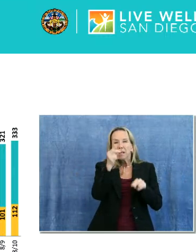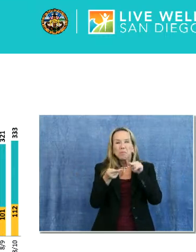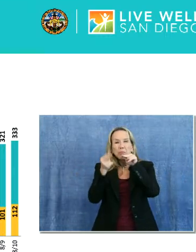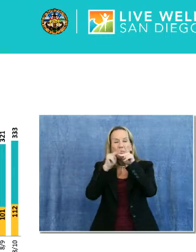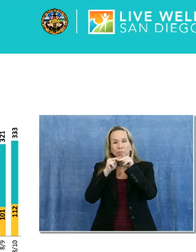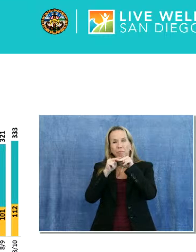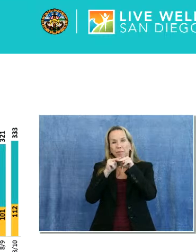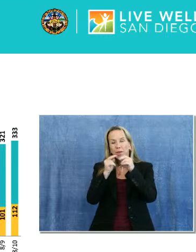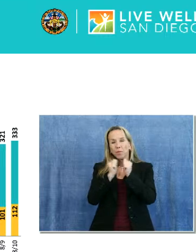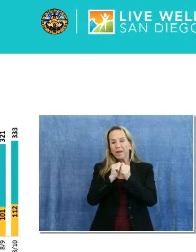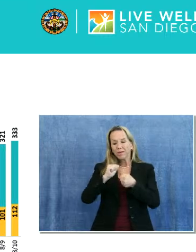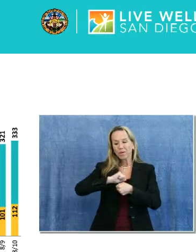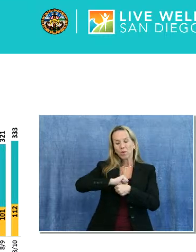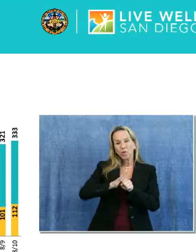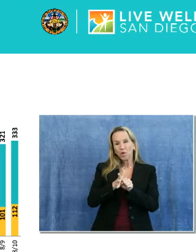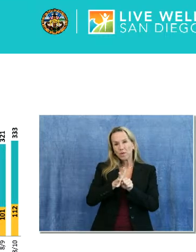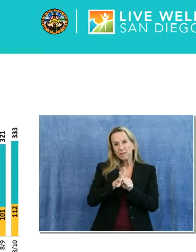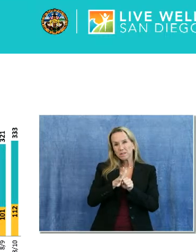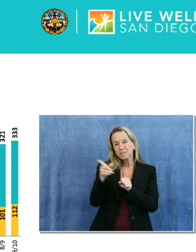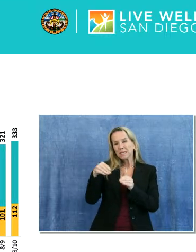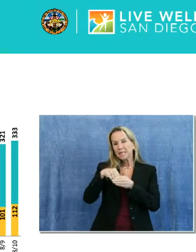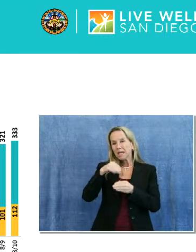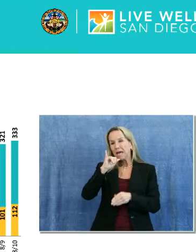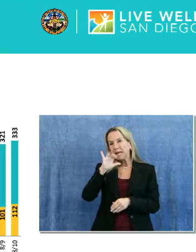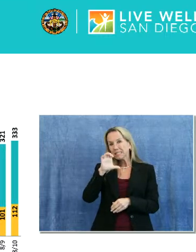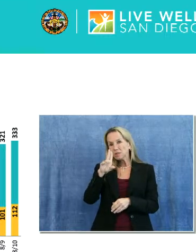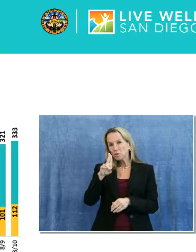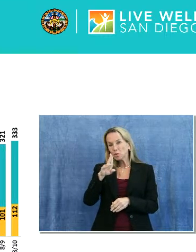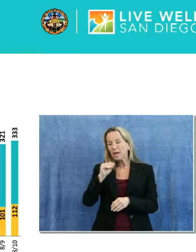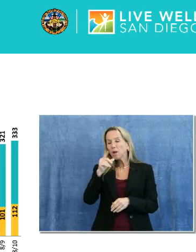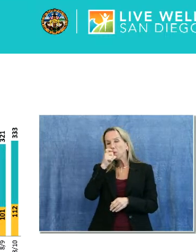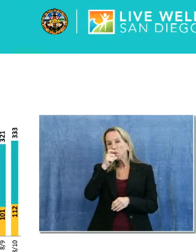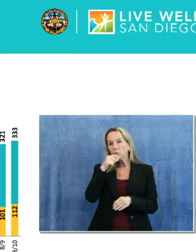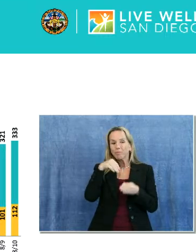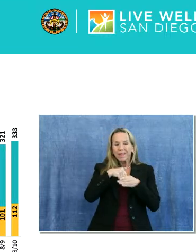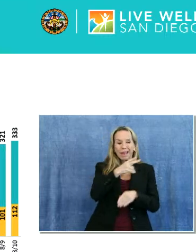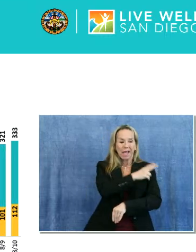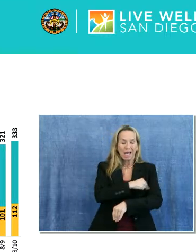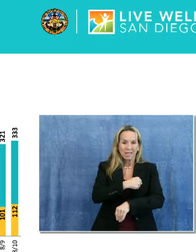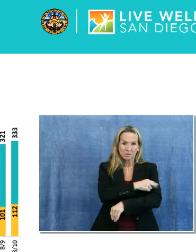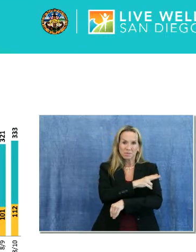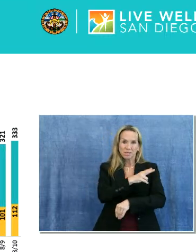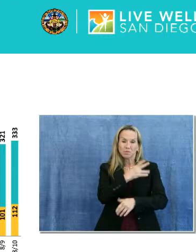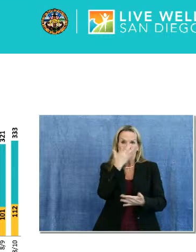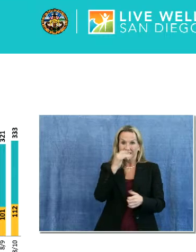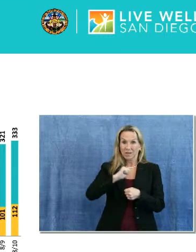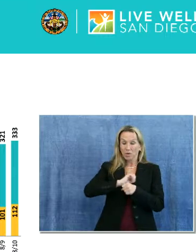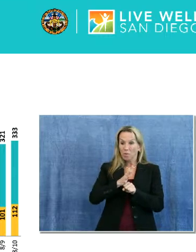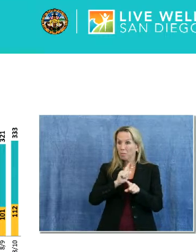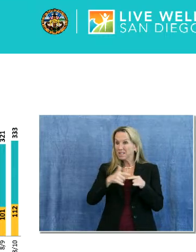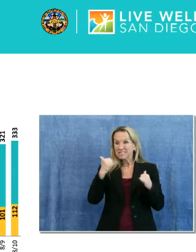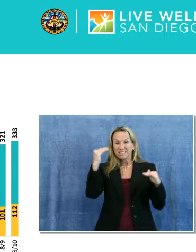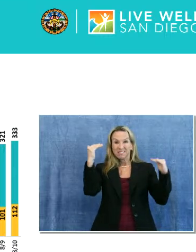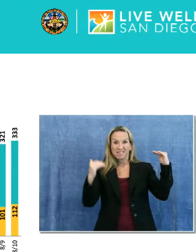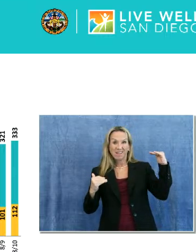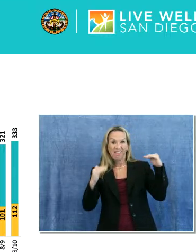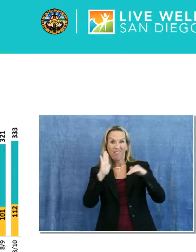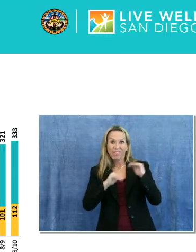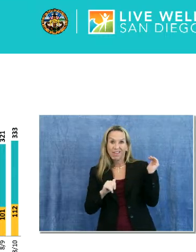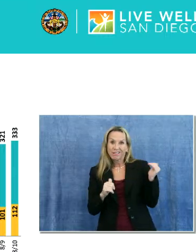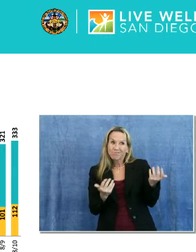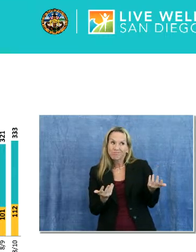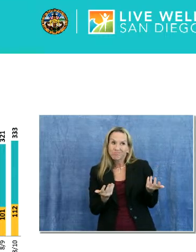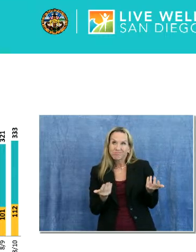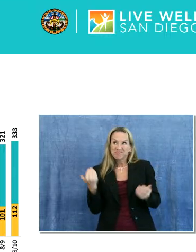both COVID-related ICUs and COVID-related hospitalizations, but again, down pretty significantly from where we were